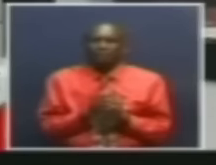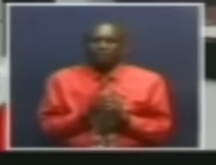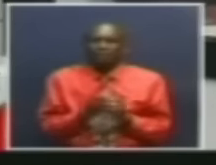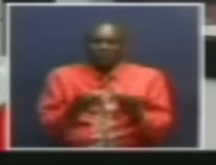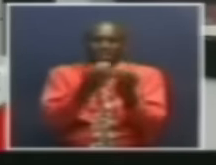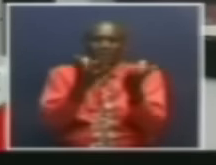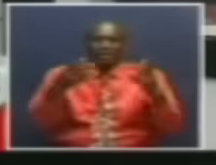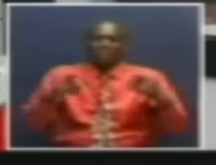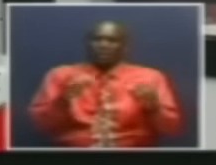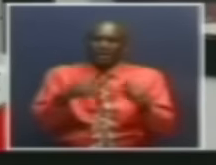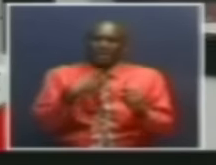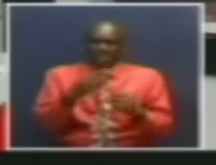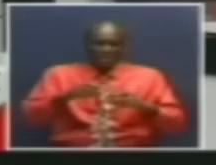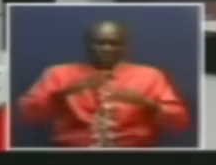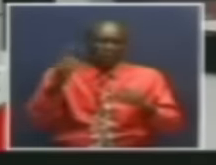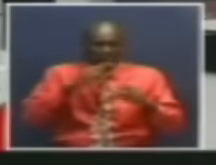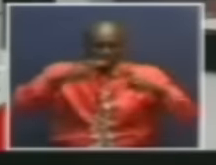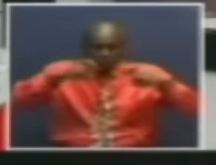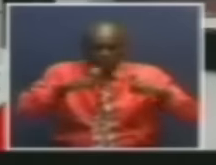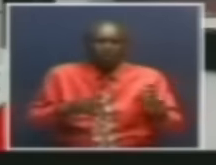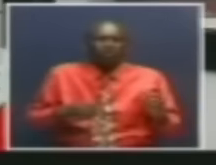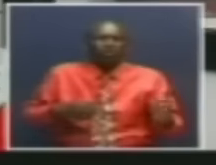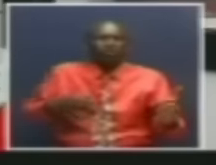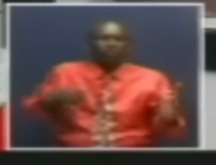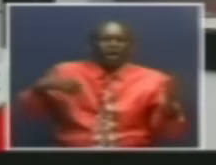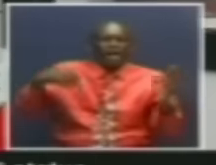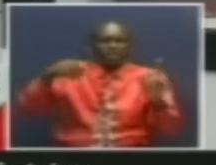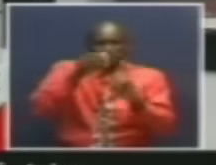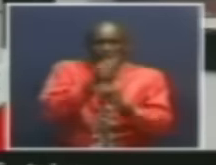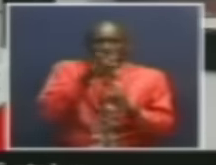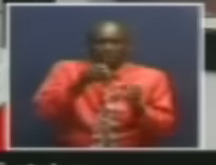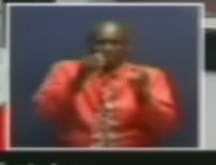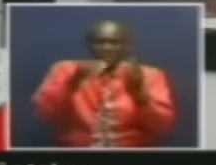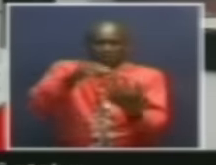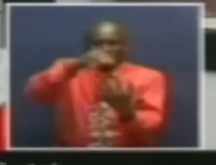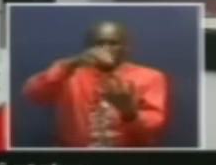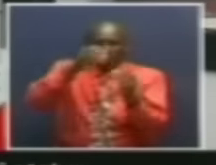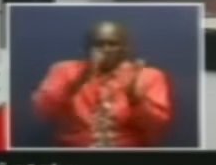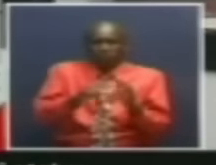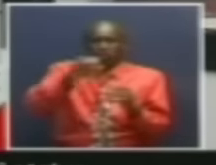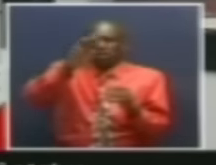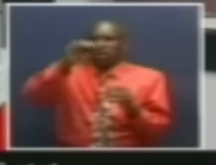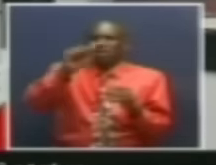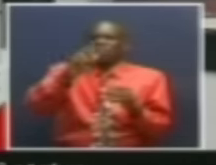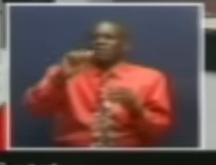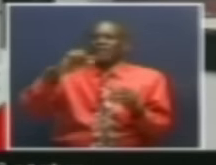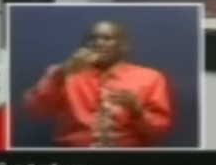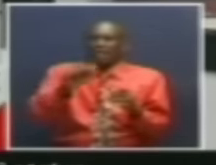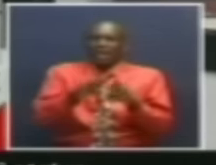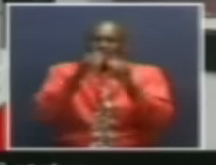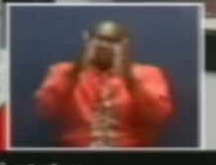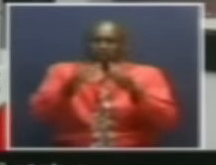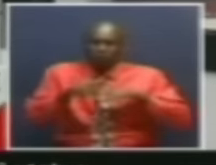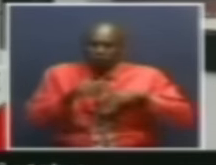Well, many would say it was quite the thorough process to arrive at the presumptive CJ, that is David Maraga. And someone who certainly was following this whole